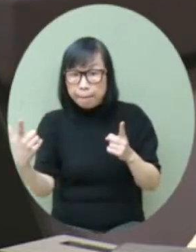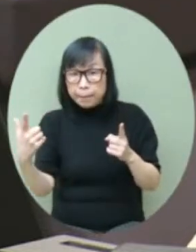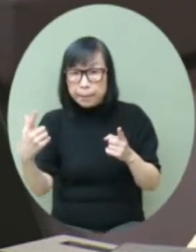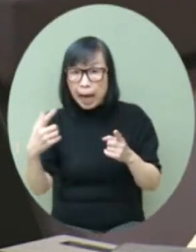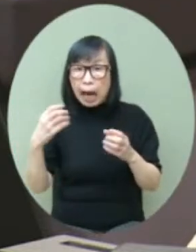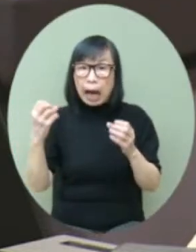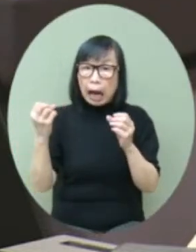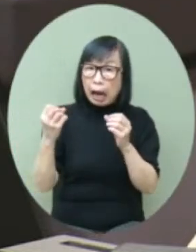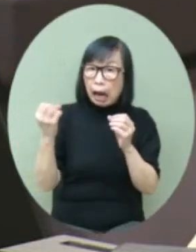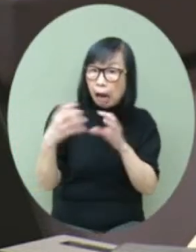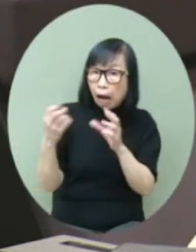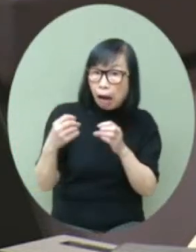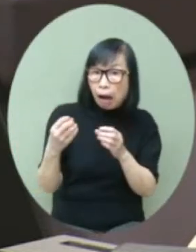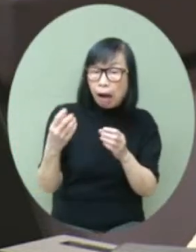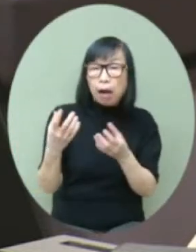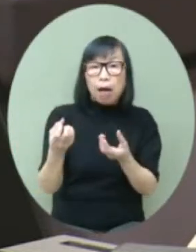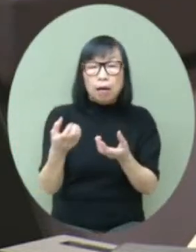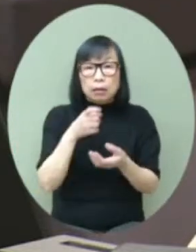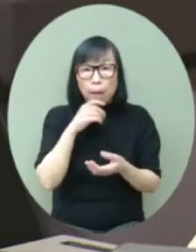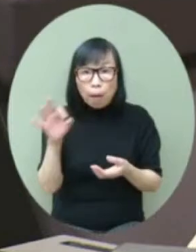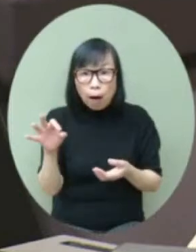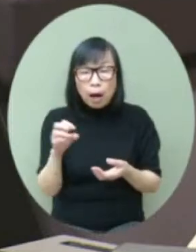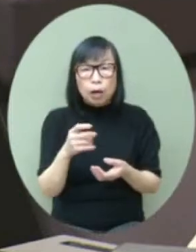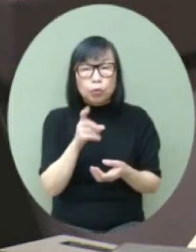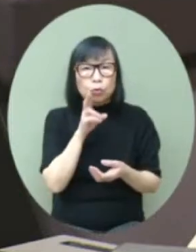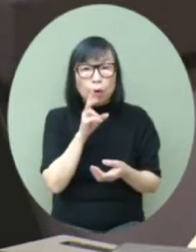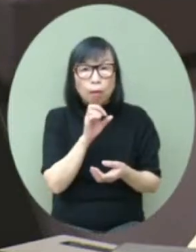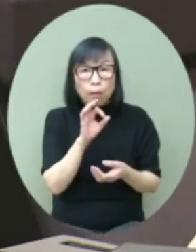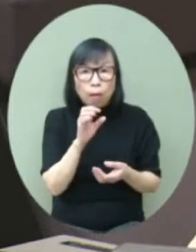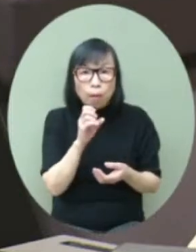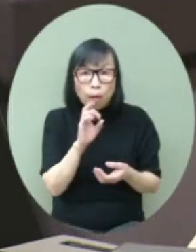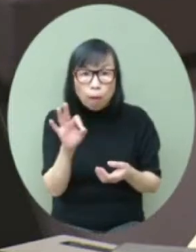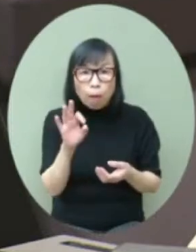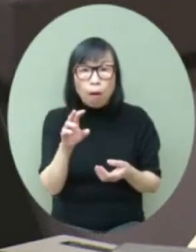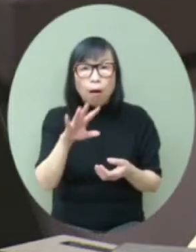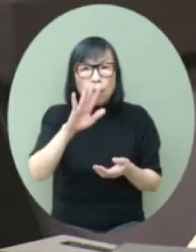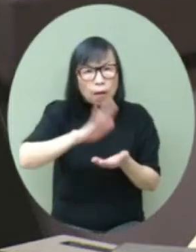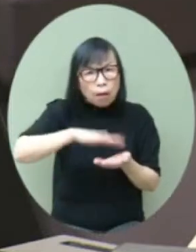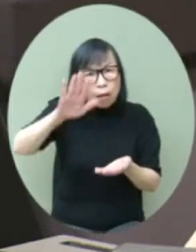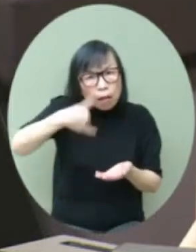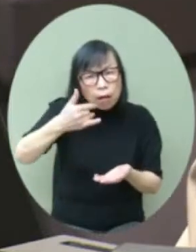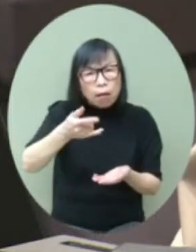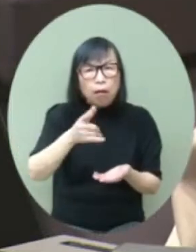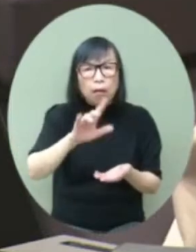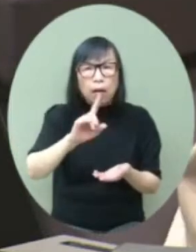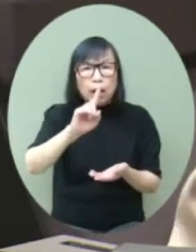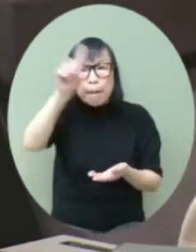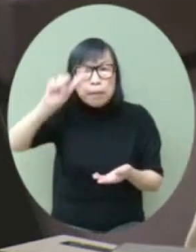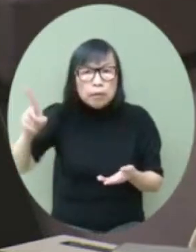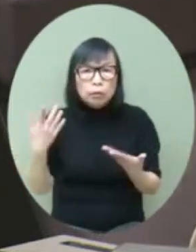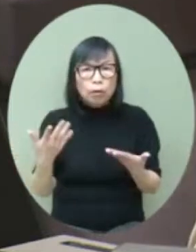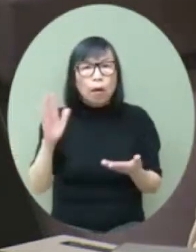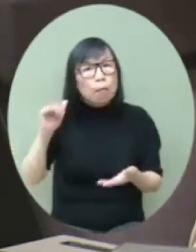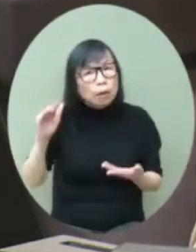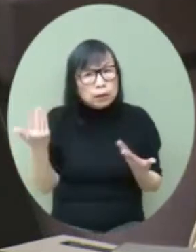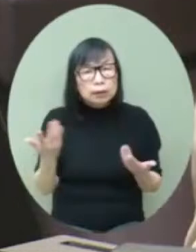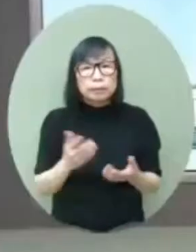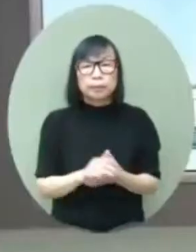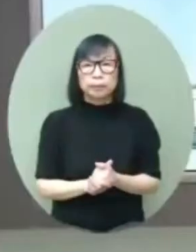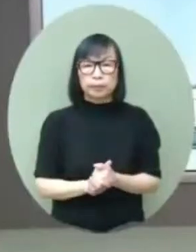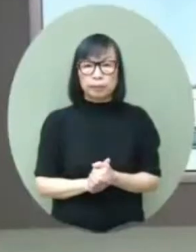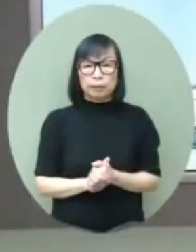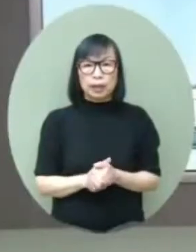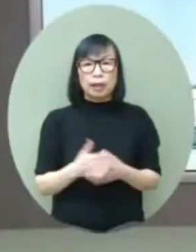Did she had any exchange with 12838? And if not, can you trace the origin of her infection?